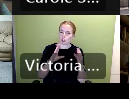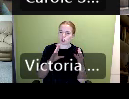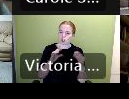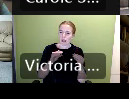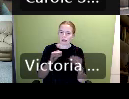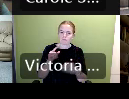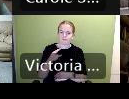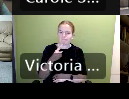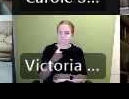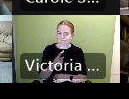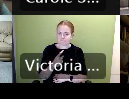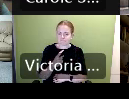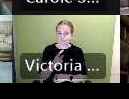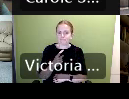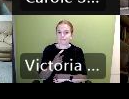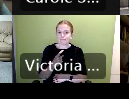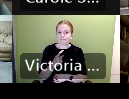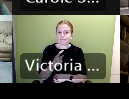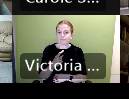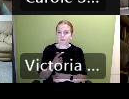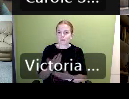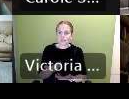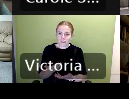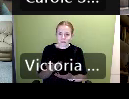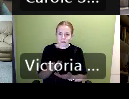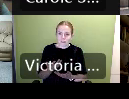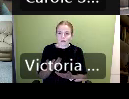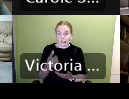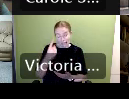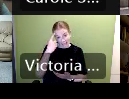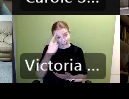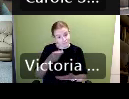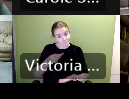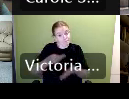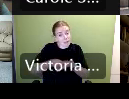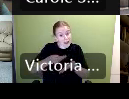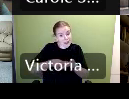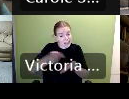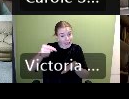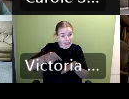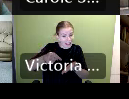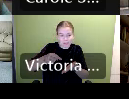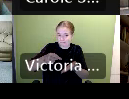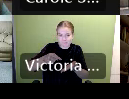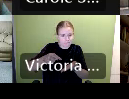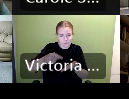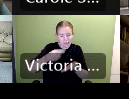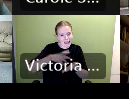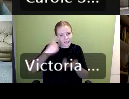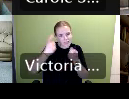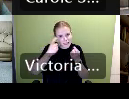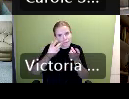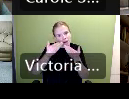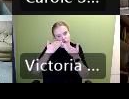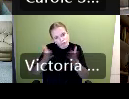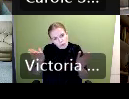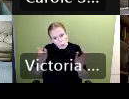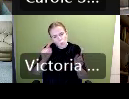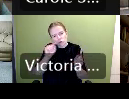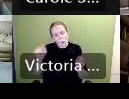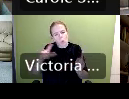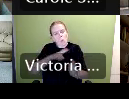sometimes it isn't always about saving the NHS money, is it? There's broader societal gains to this, broader personal gains to this. So I